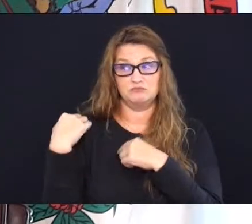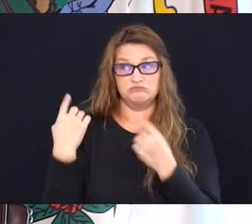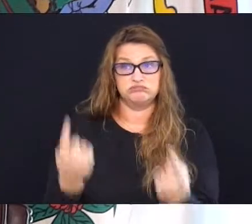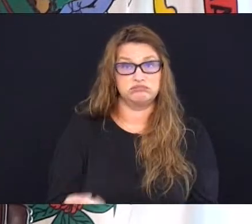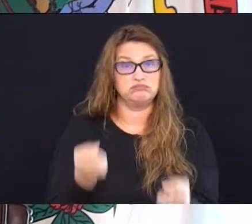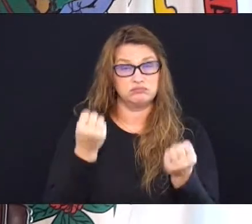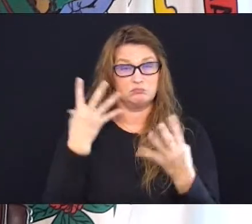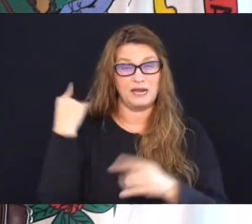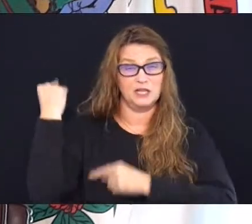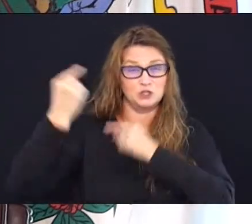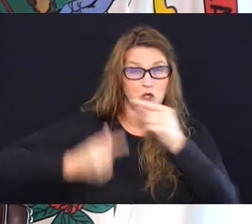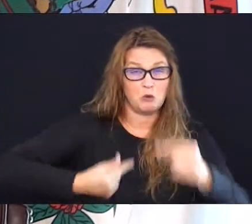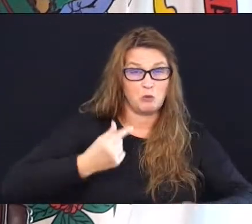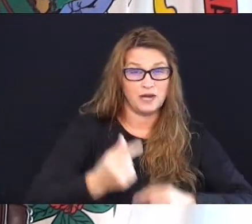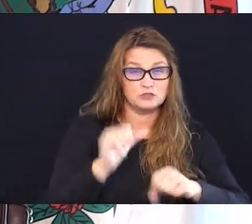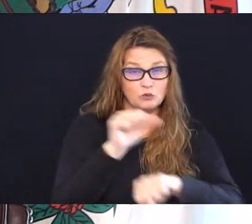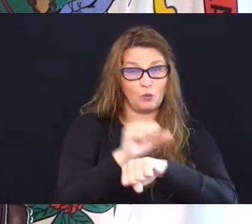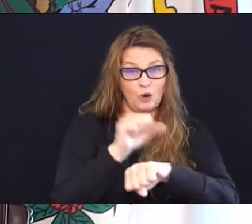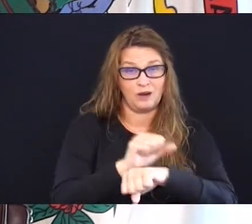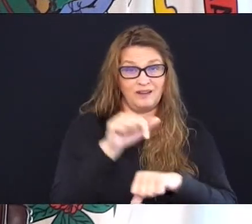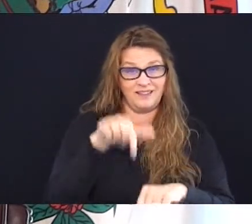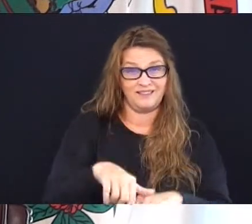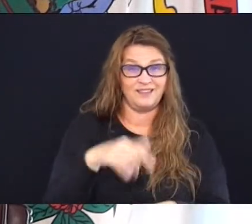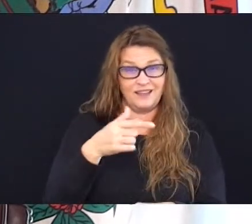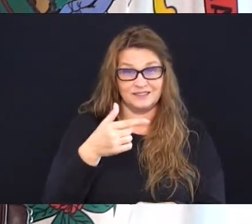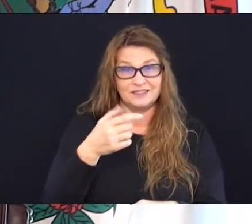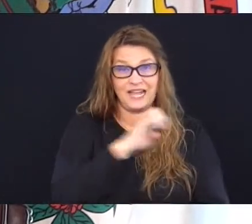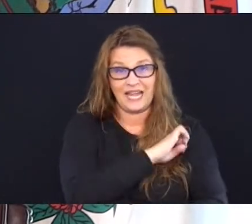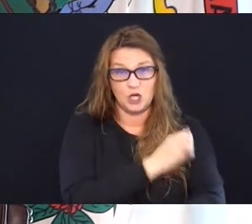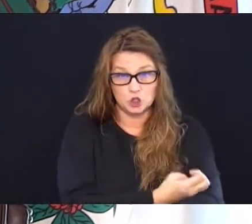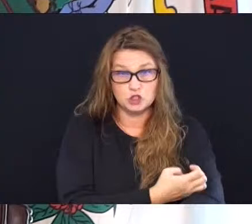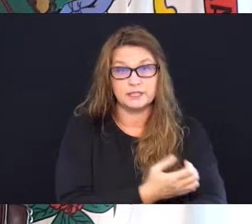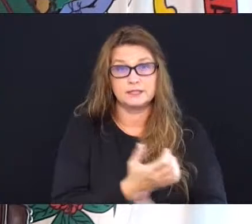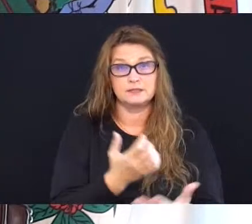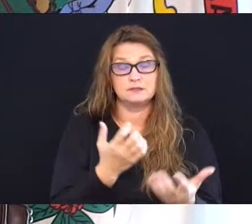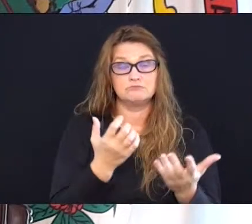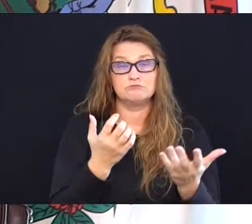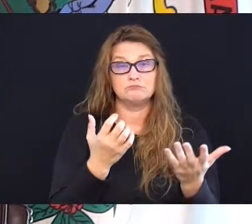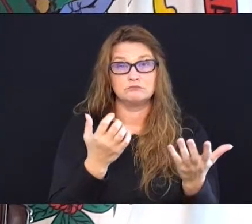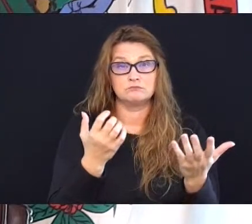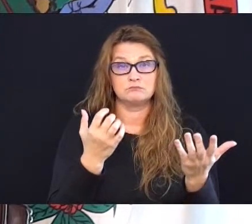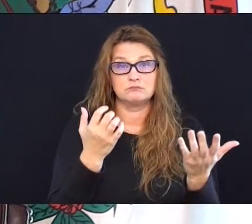generations. And I can tell you lots and lots and lots about this. But